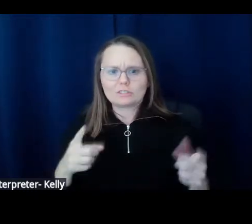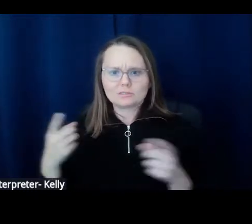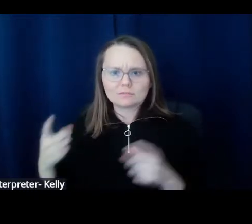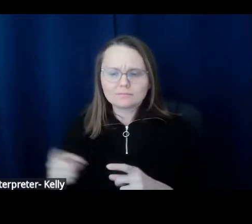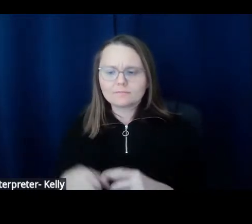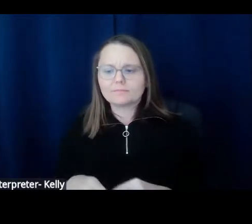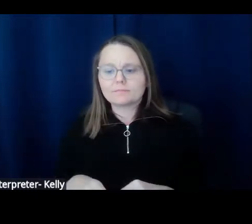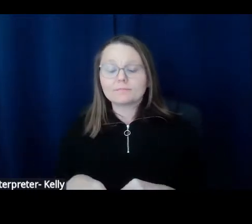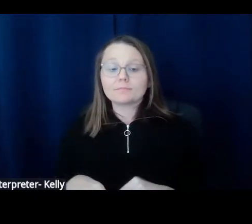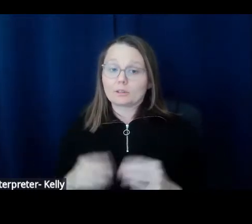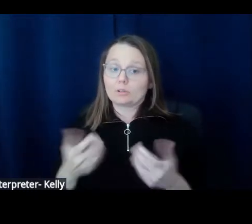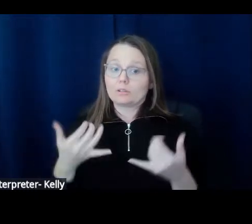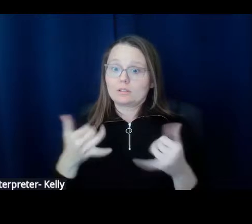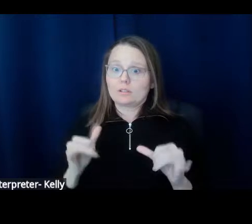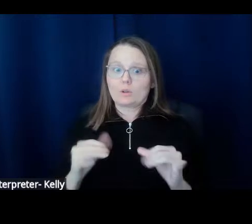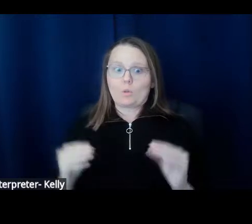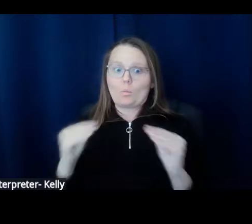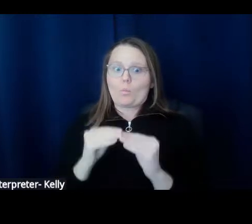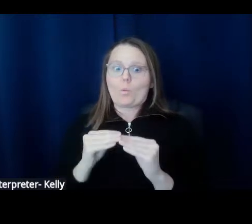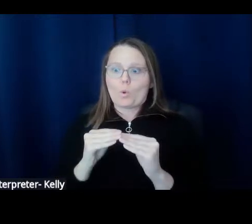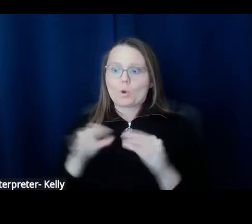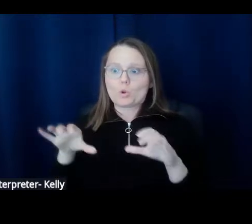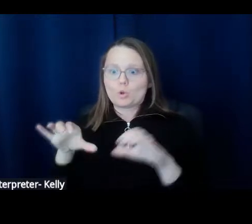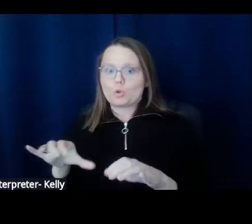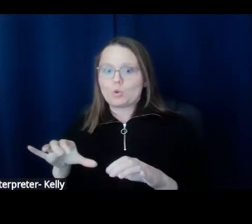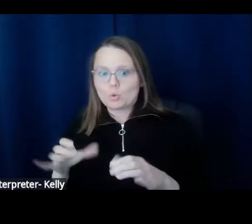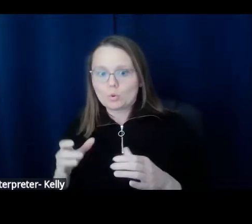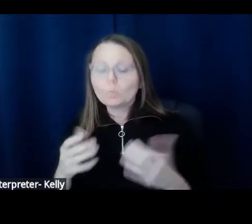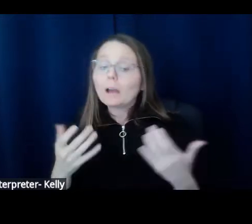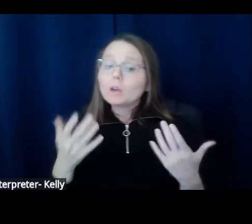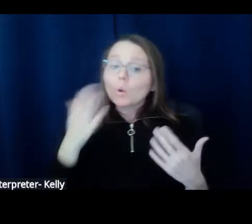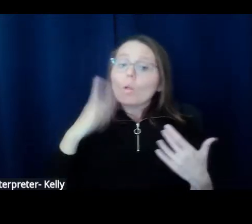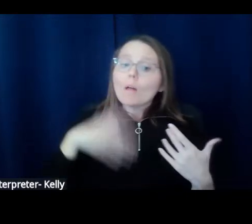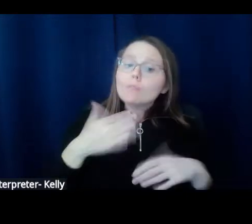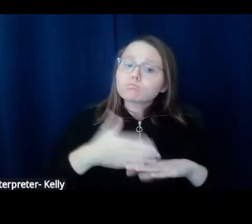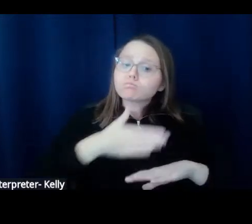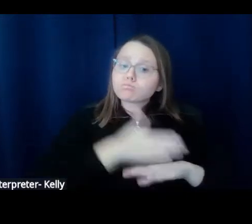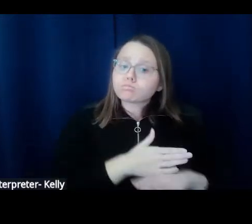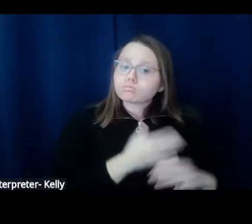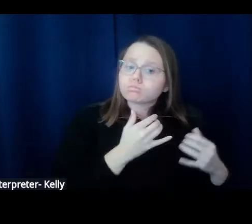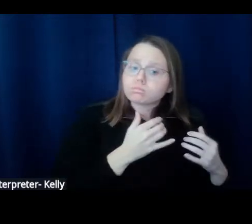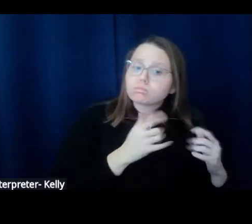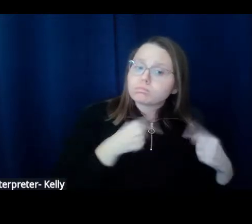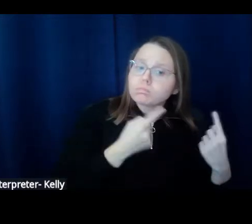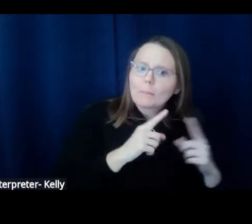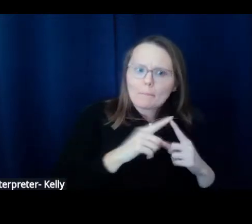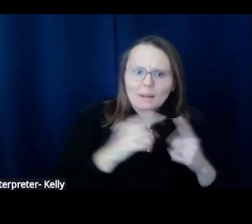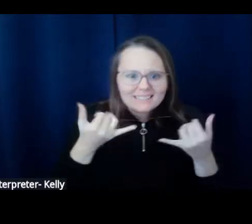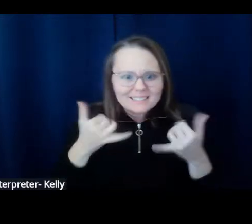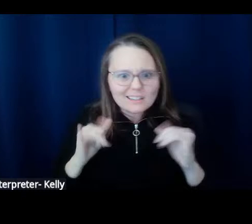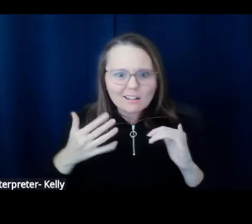is still more to be done. So I'm happy that we can bring in something